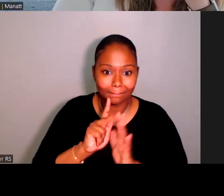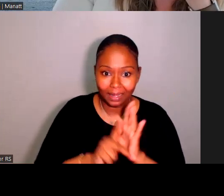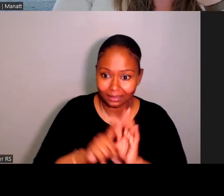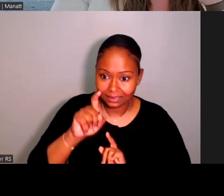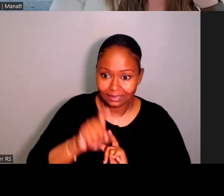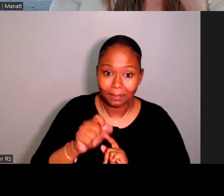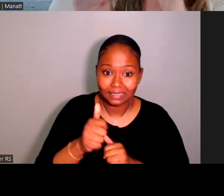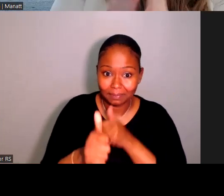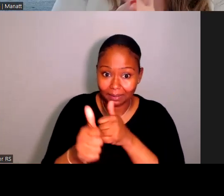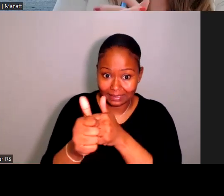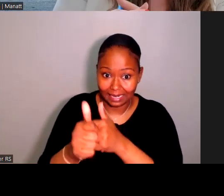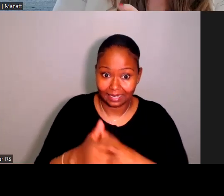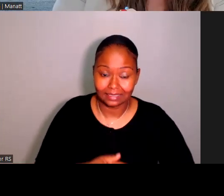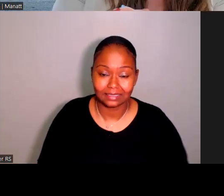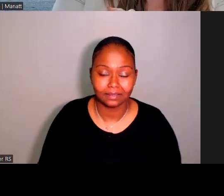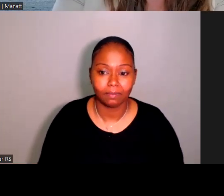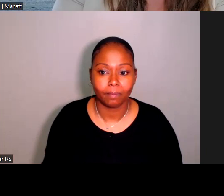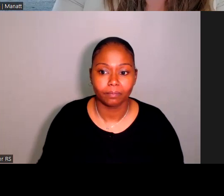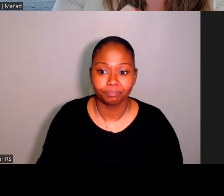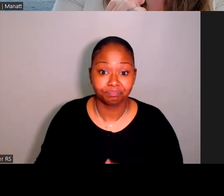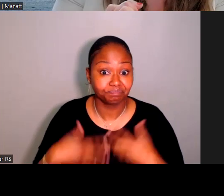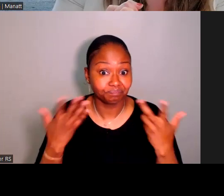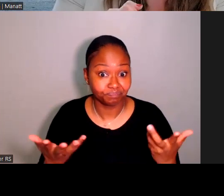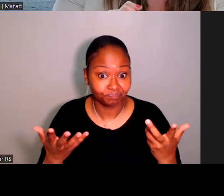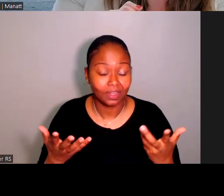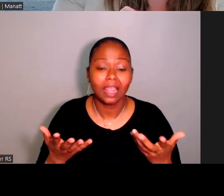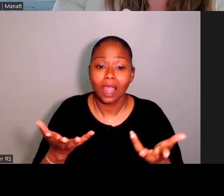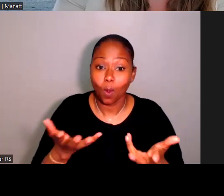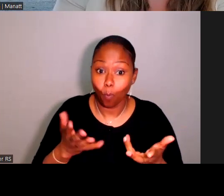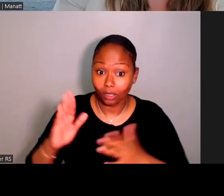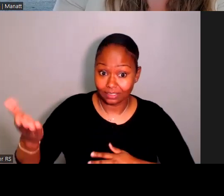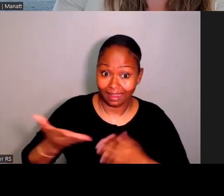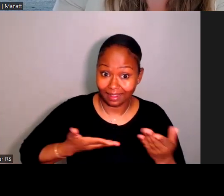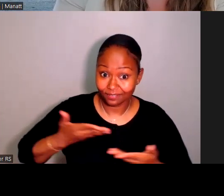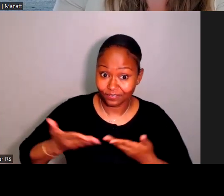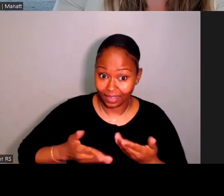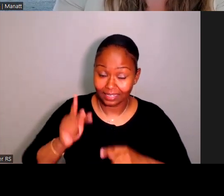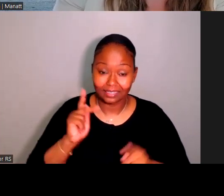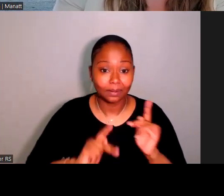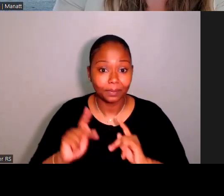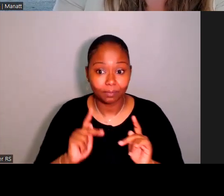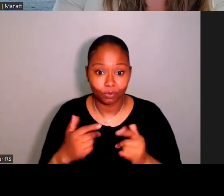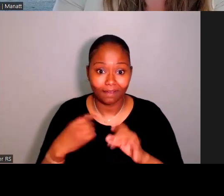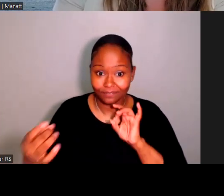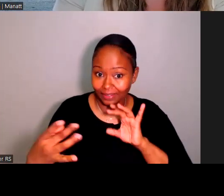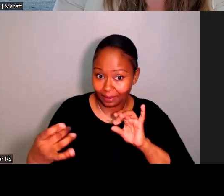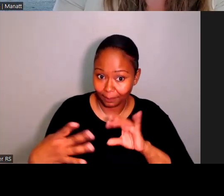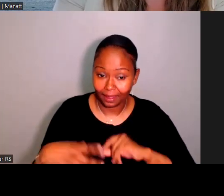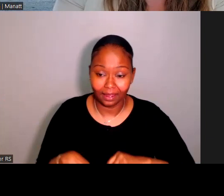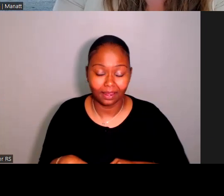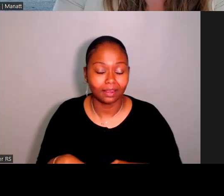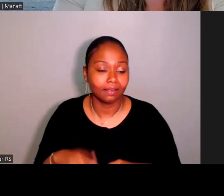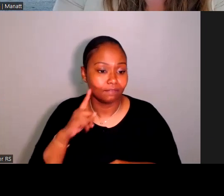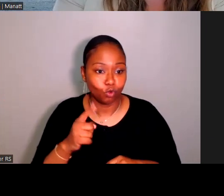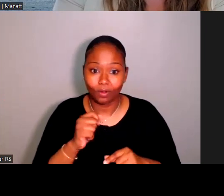date. With that, I'm going to invite folks to provide feedback on any of these